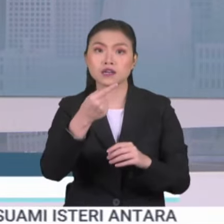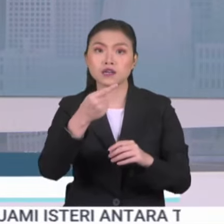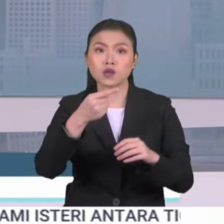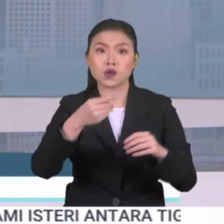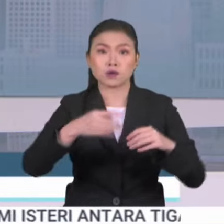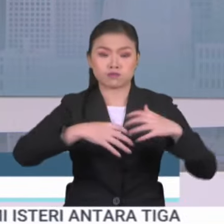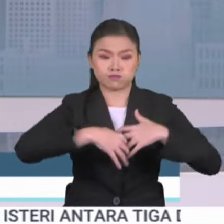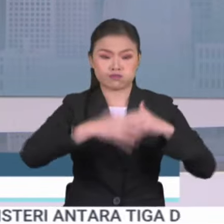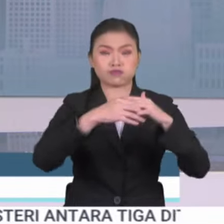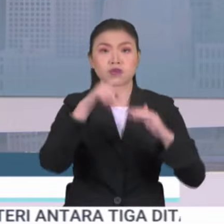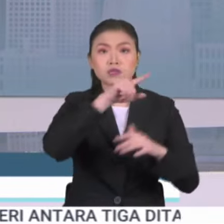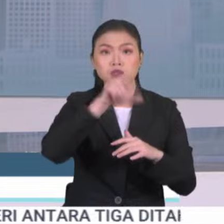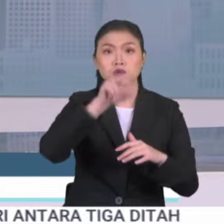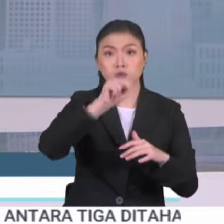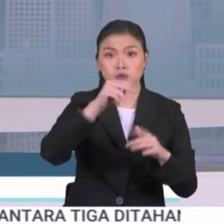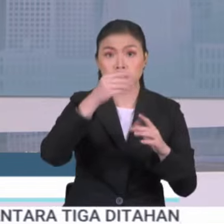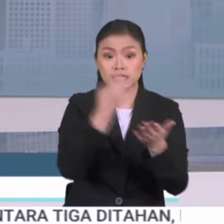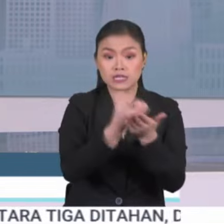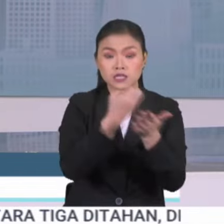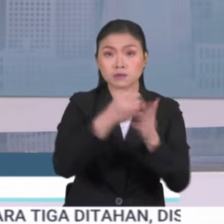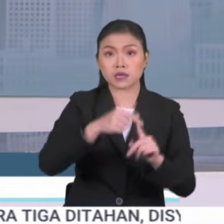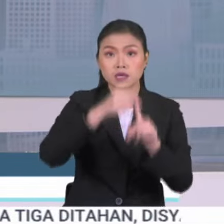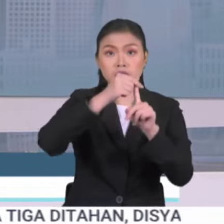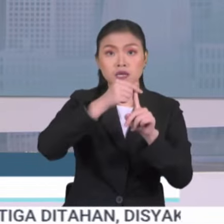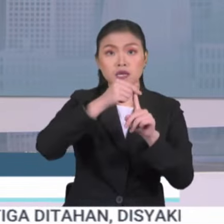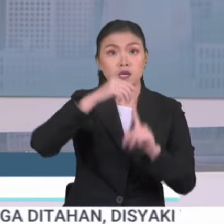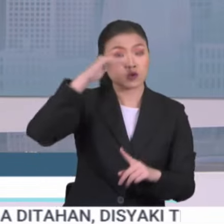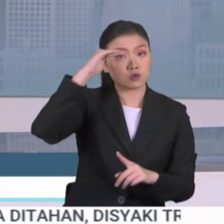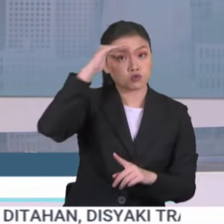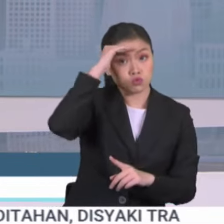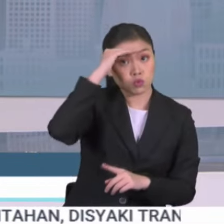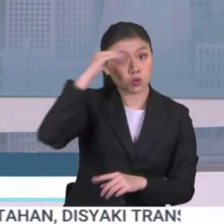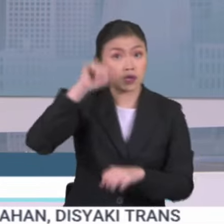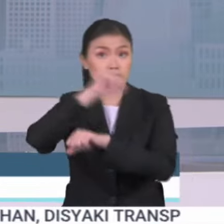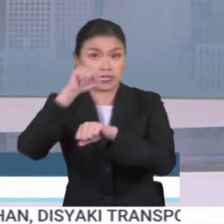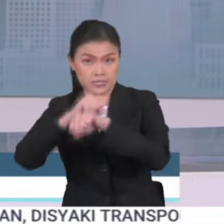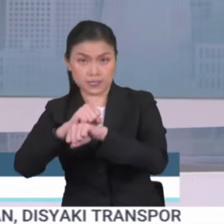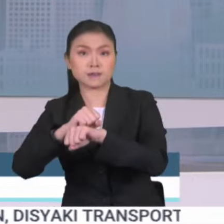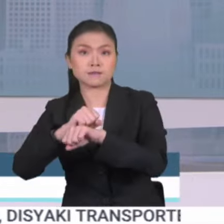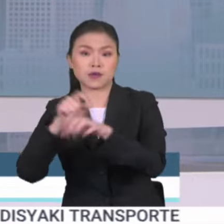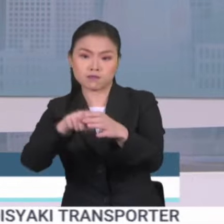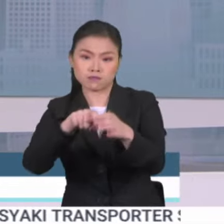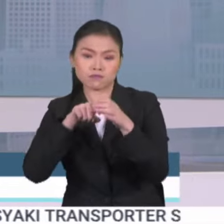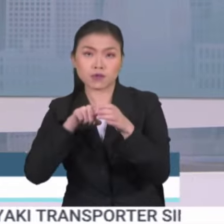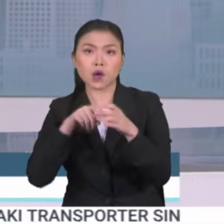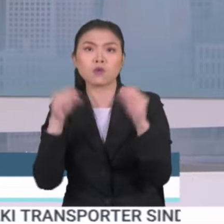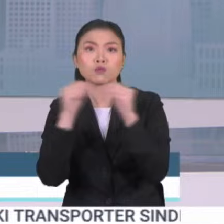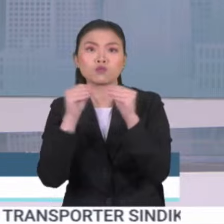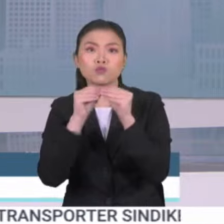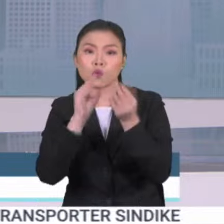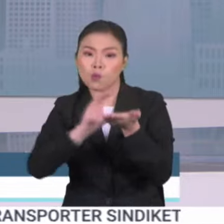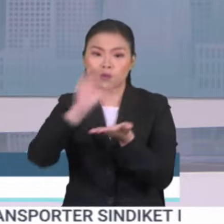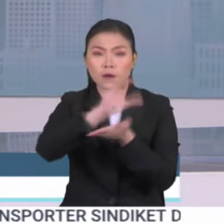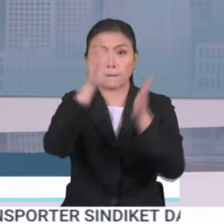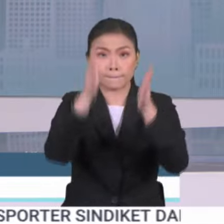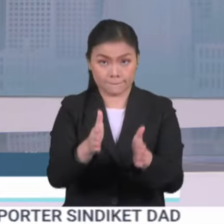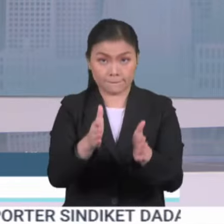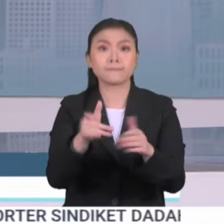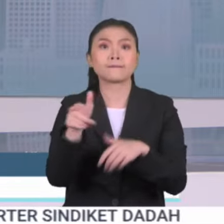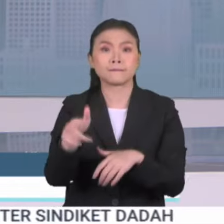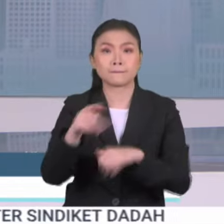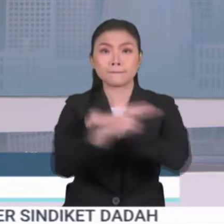Zon Ekonomi Khas Johor Singapura JSSEZ menarik kemasukan pelabur dan ini sekaligus menjadikan